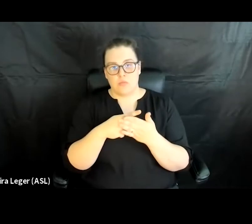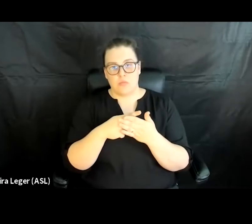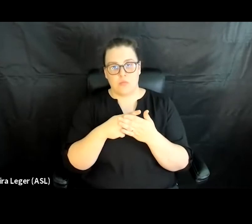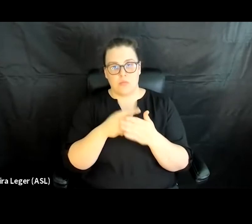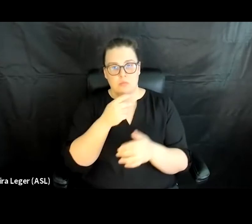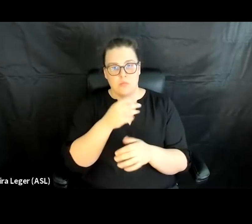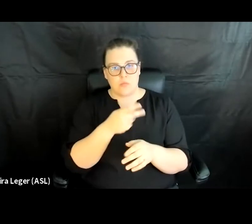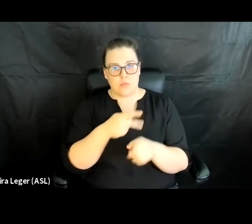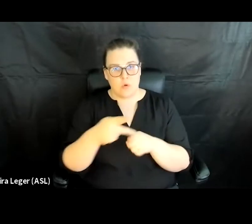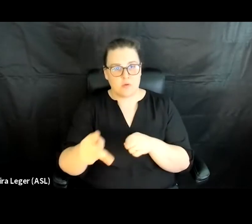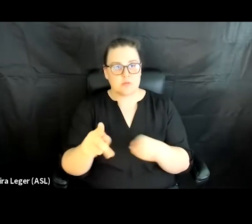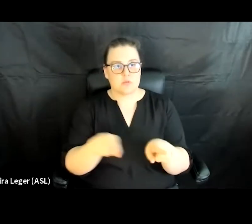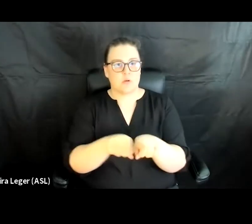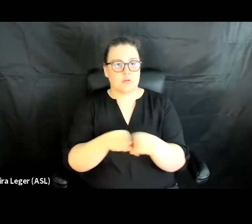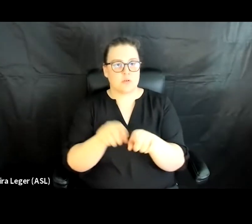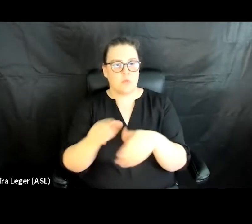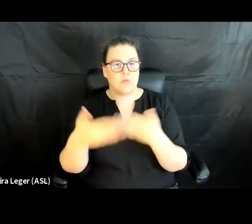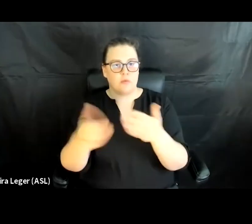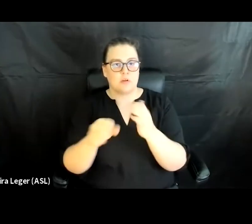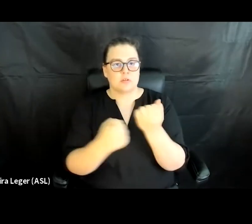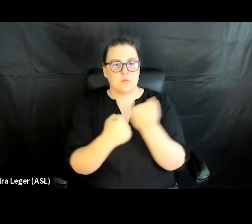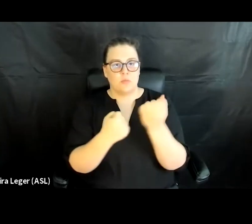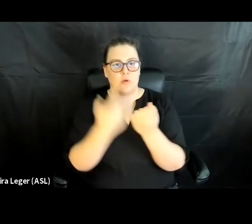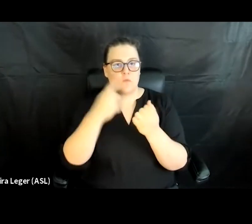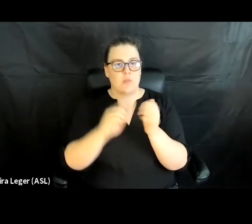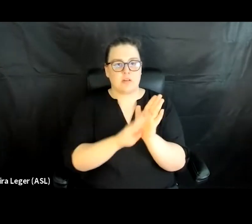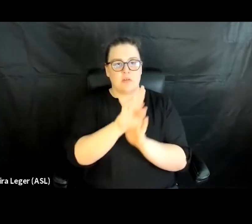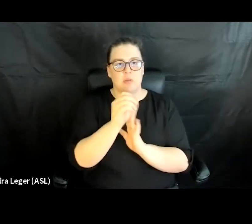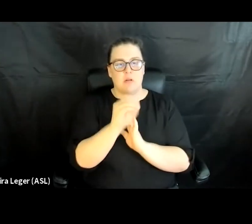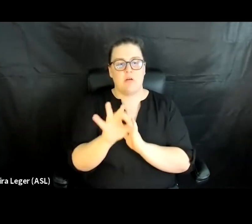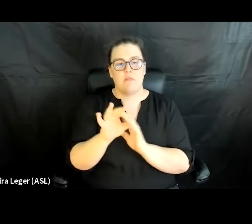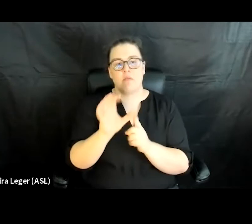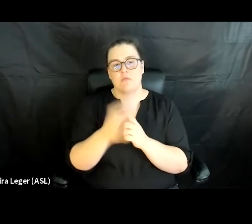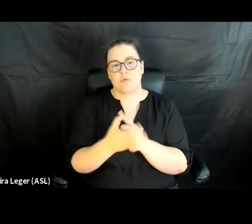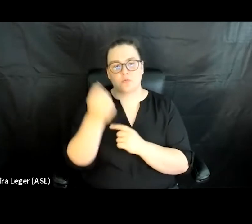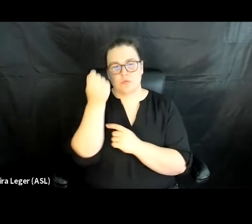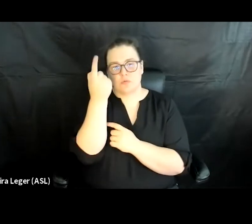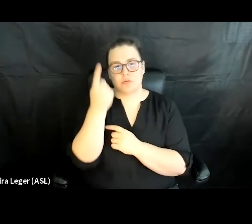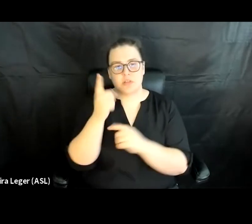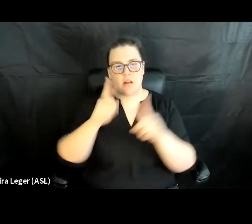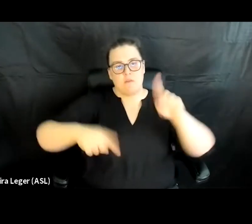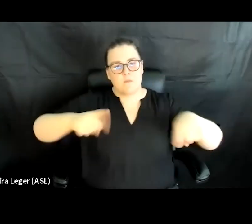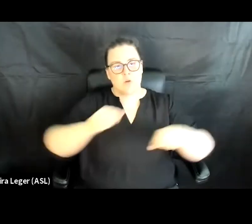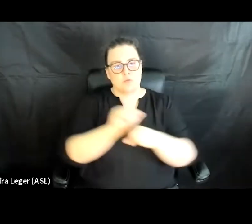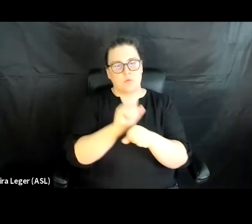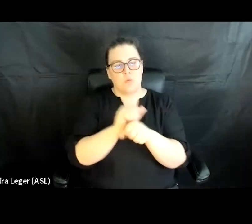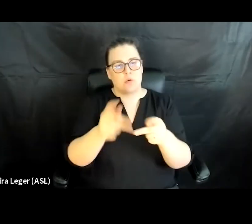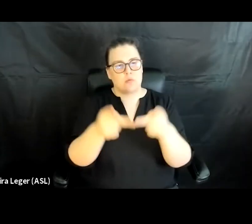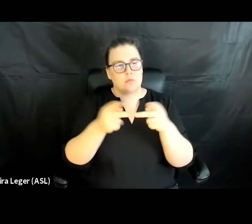development of a culturally competent and diverse workforce. 81 million Americans currently,